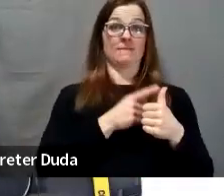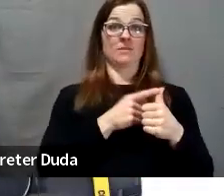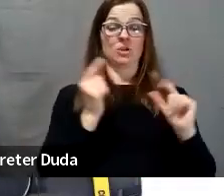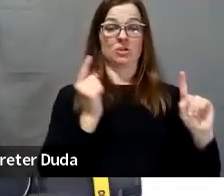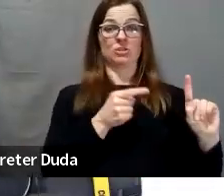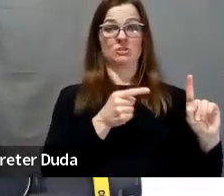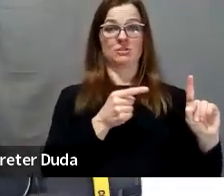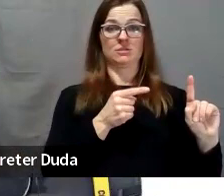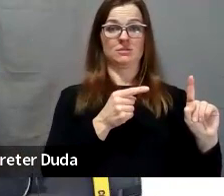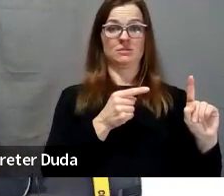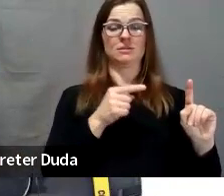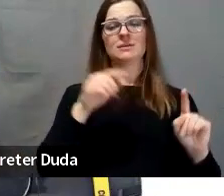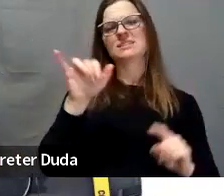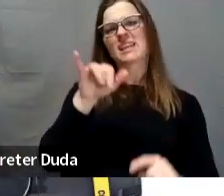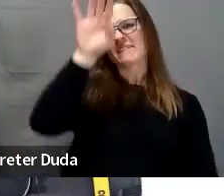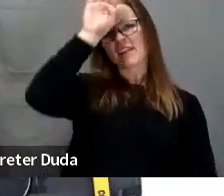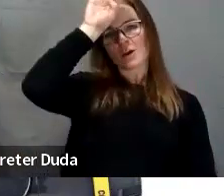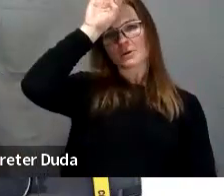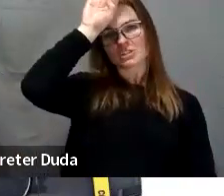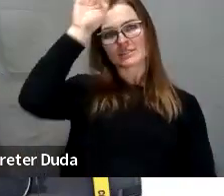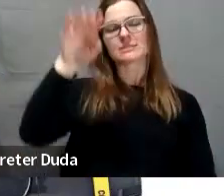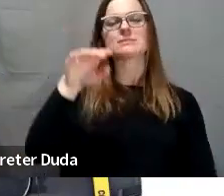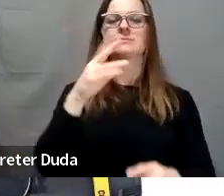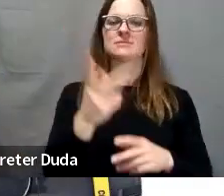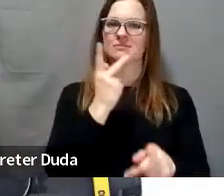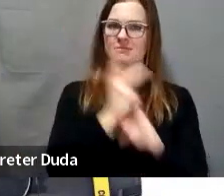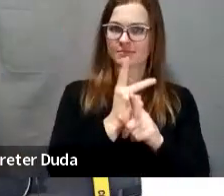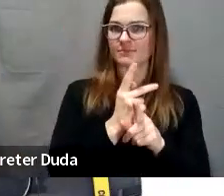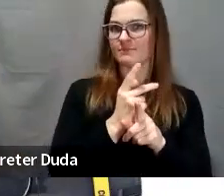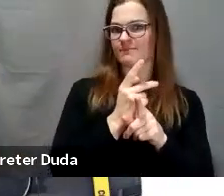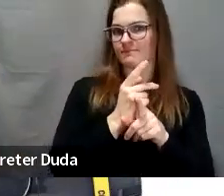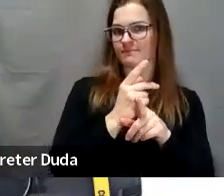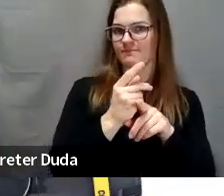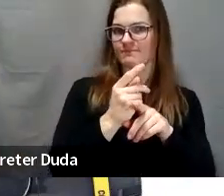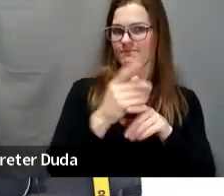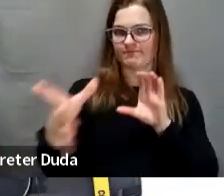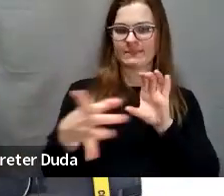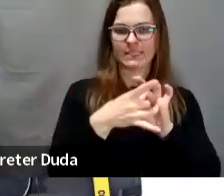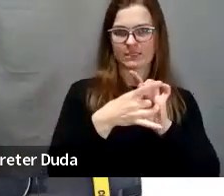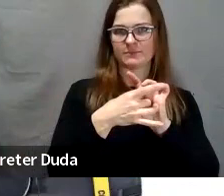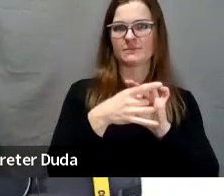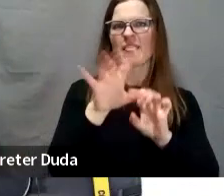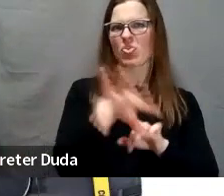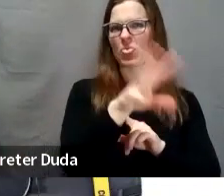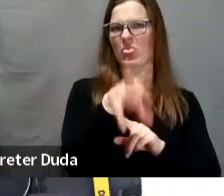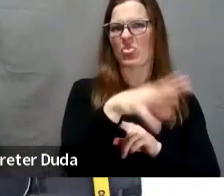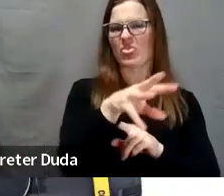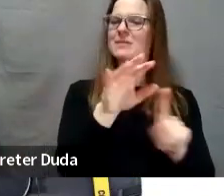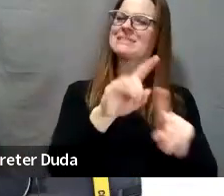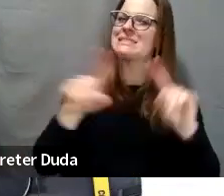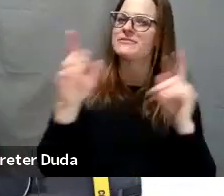slide is of a fire person style nozzle. So this is different than your regular or your